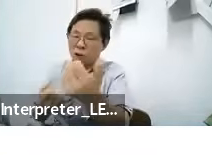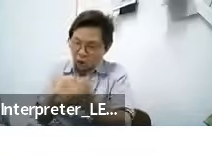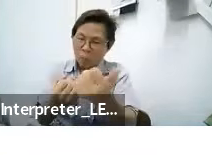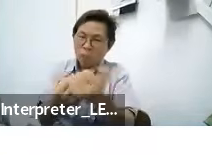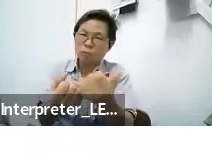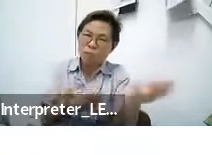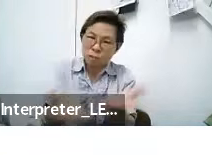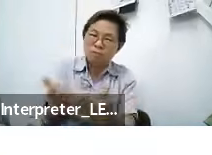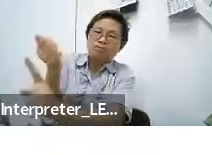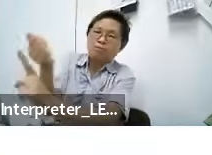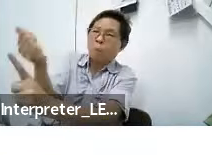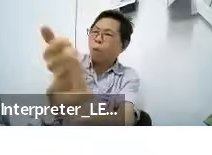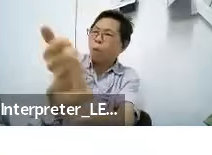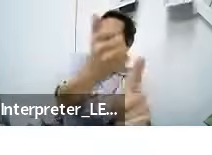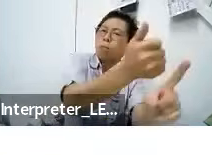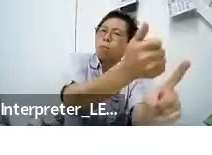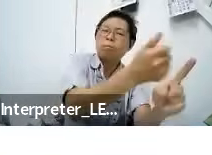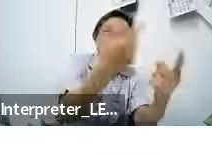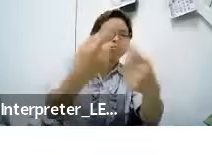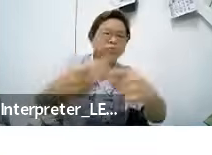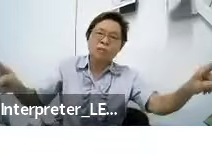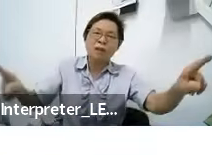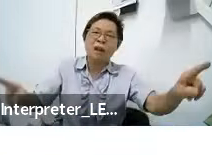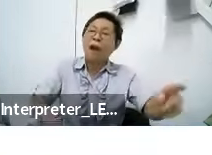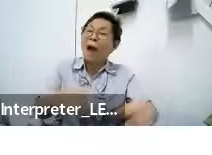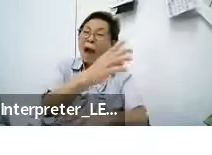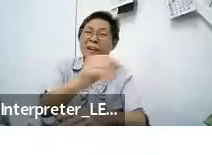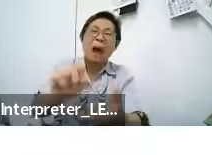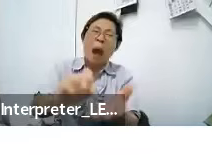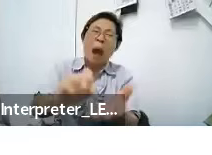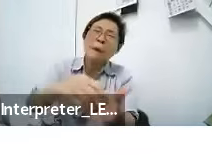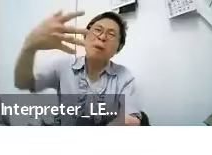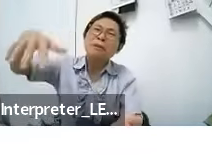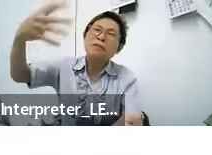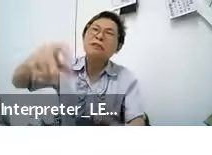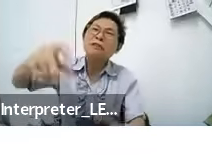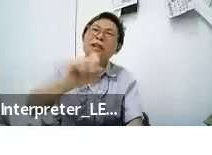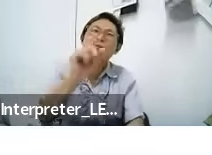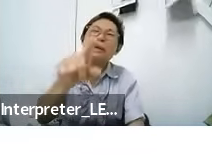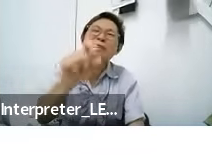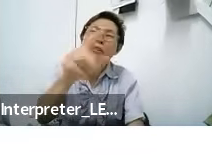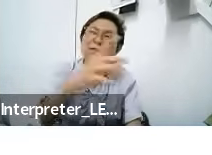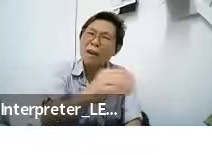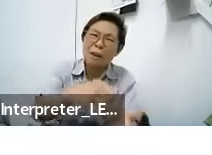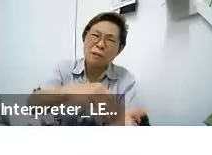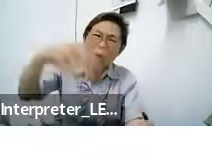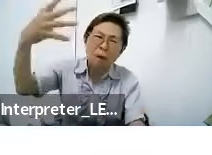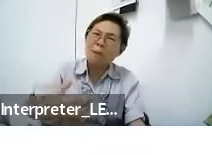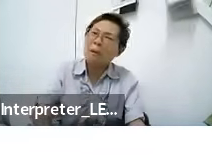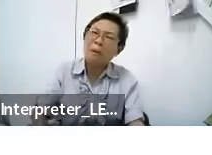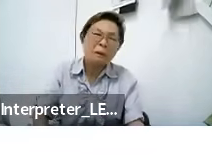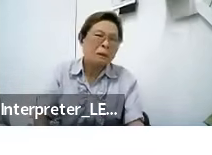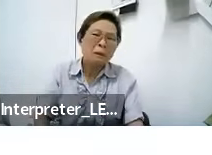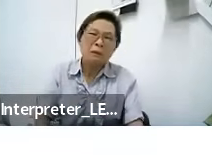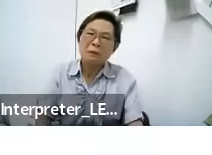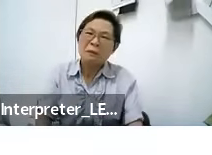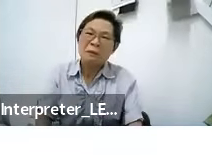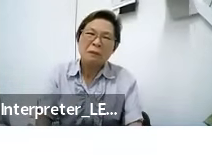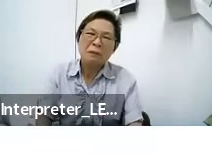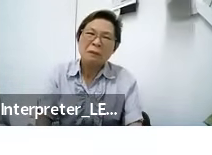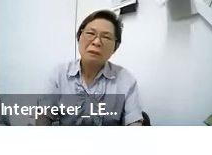by their own, it's very costly, and it's never been collaborating and